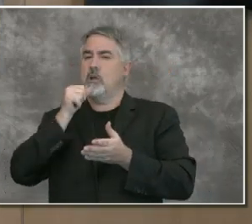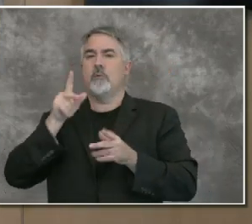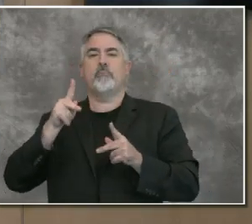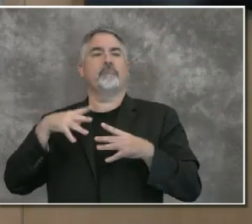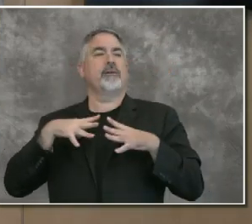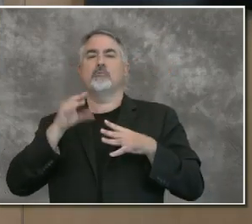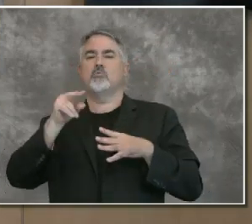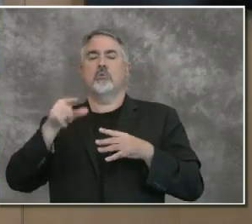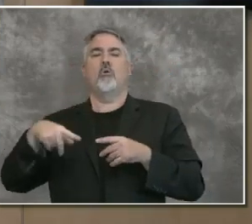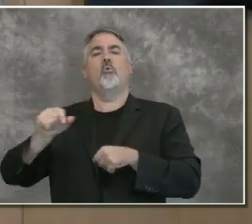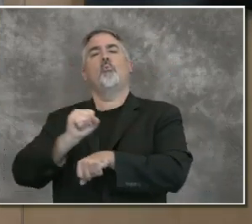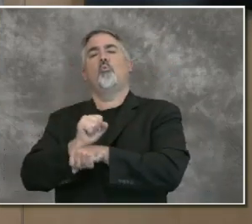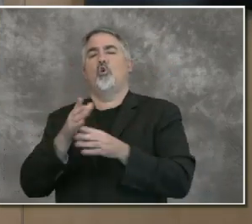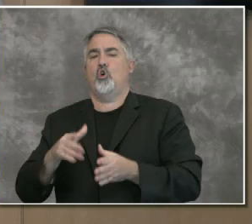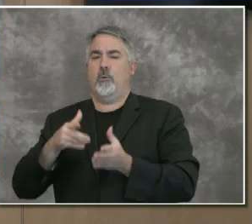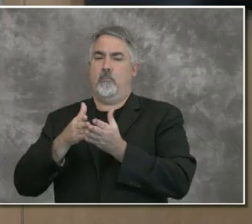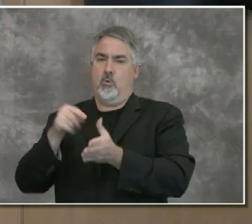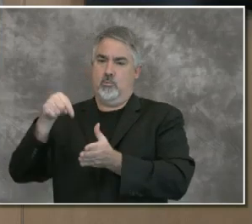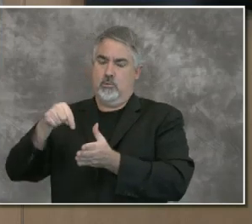Thank you.